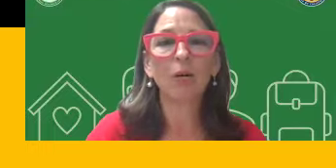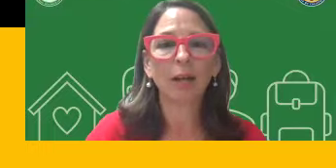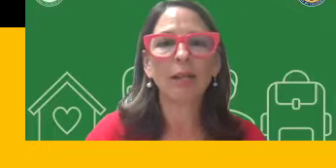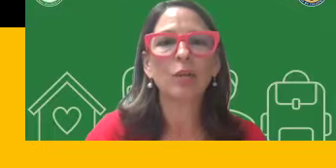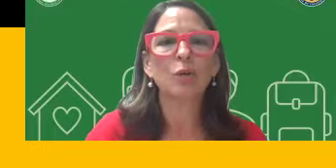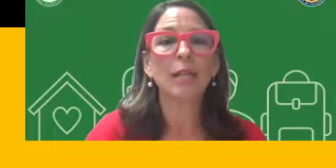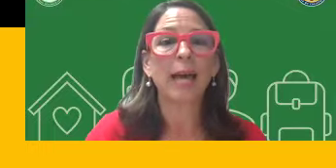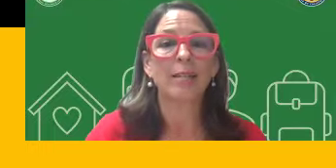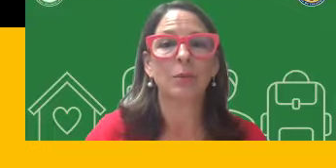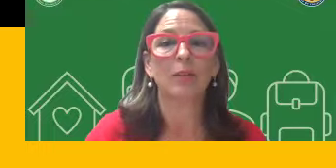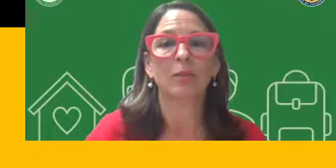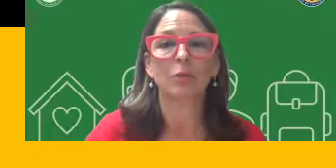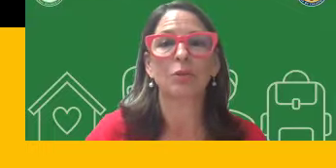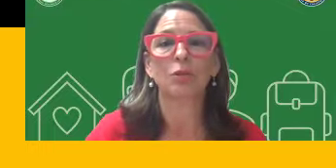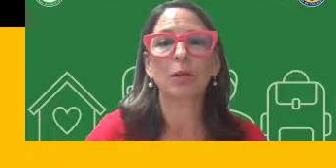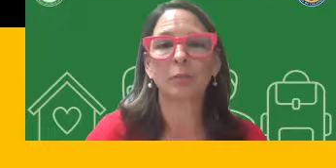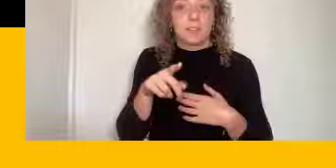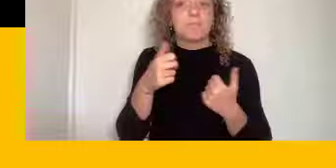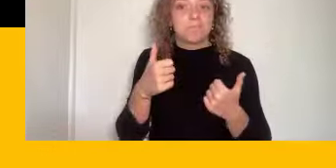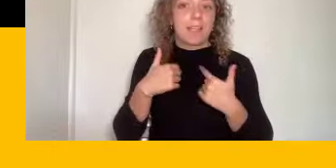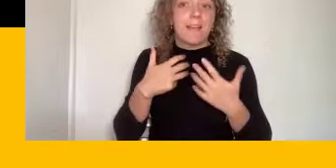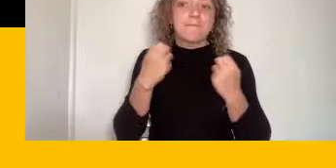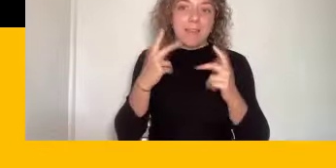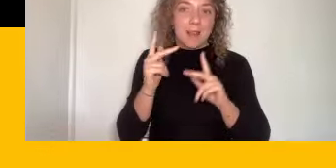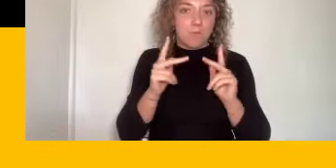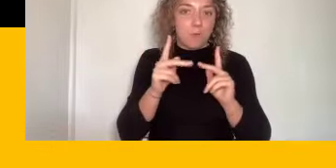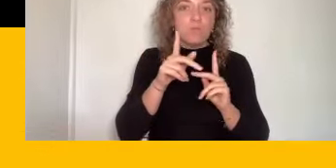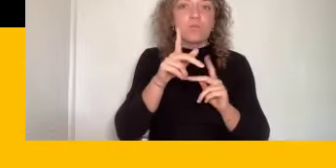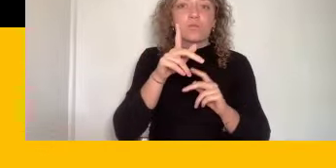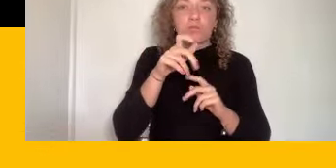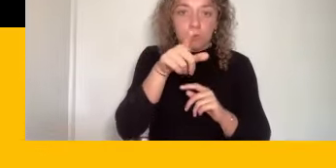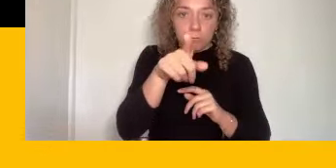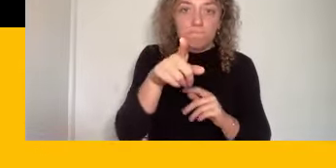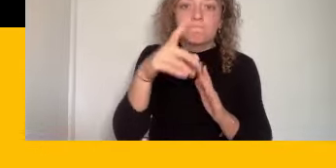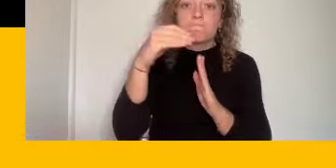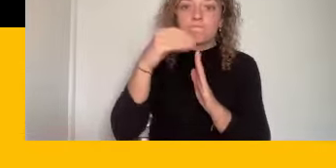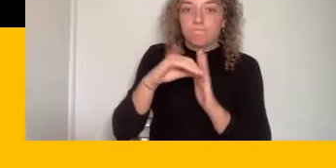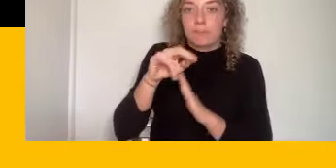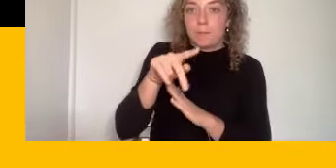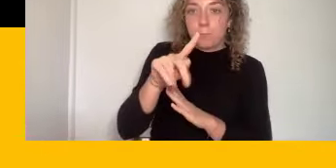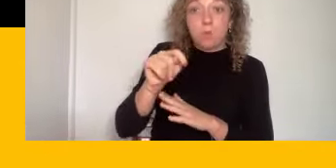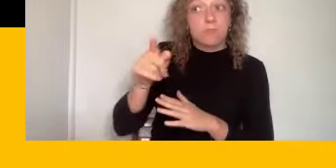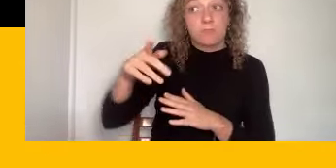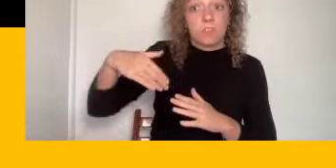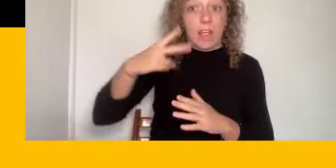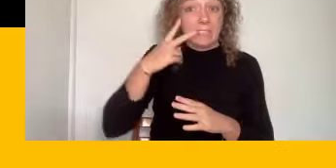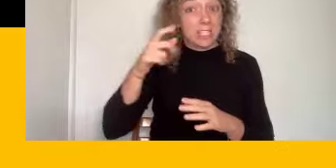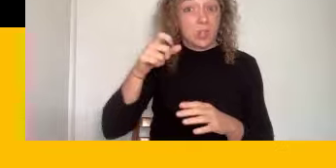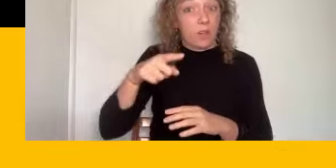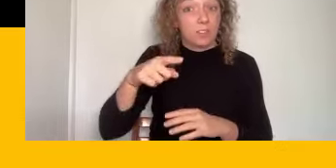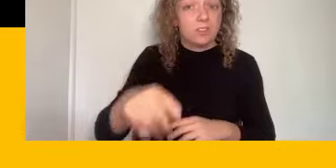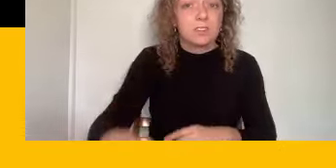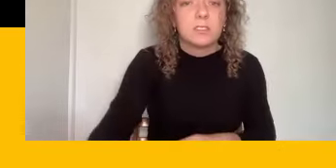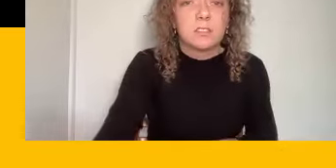Yeah. Okay, so yes, we have a lot of folks who do input, and a lot of folks haven't seen these questions yet. So what I will say